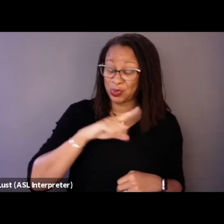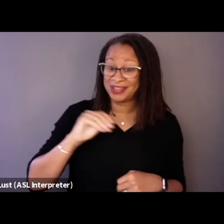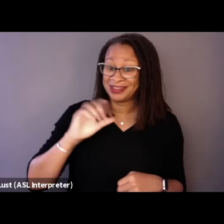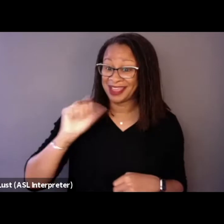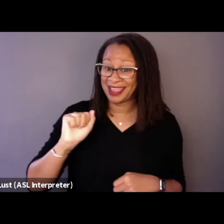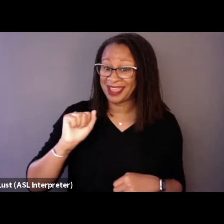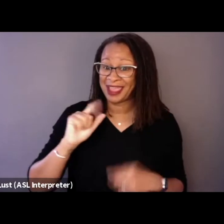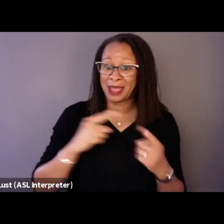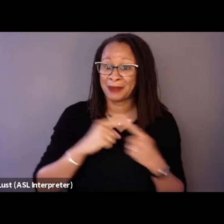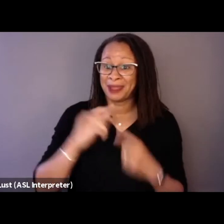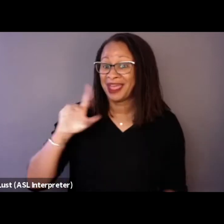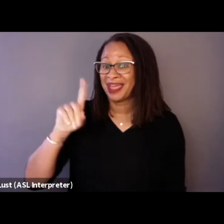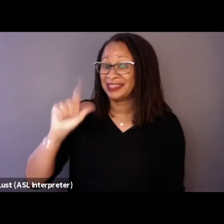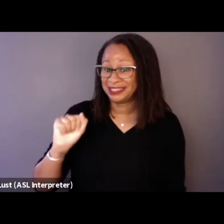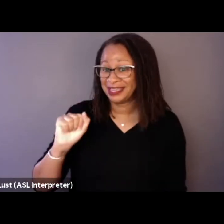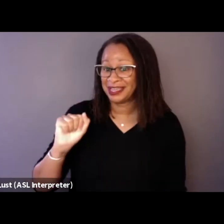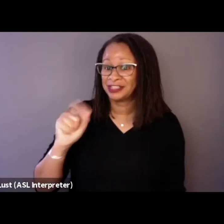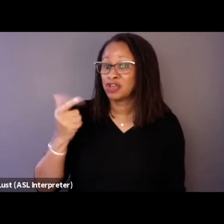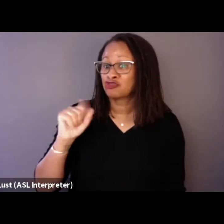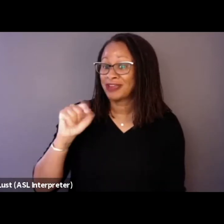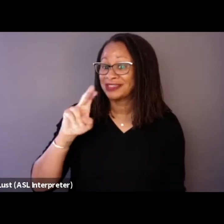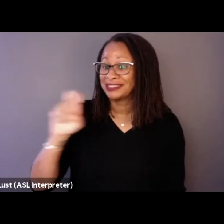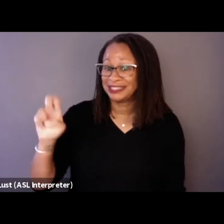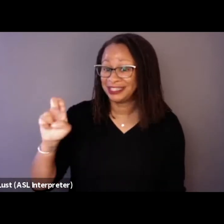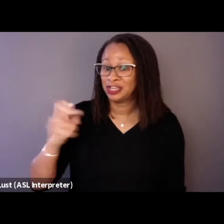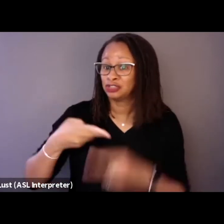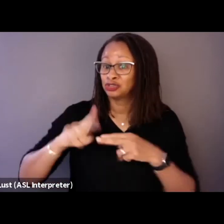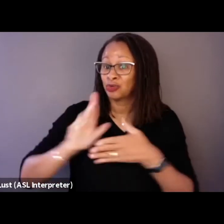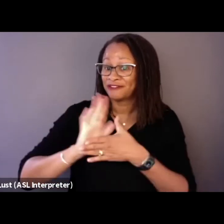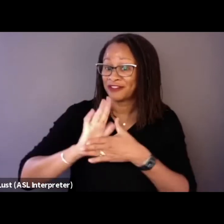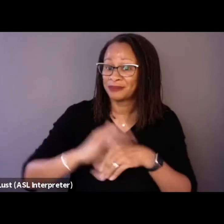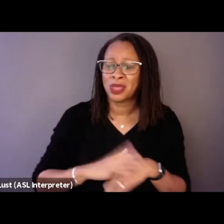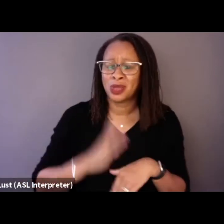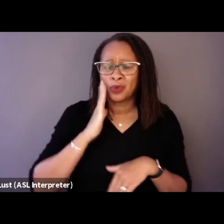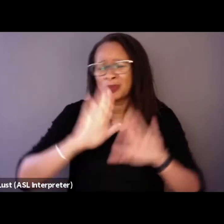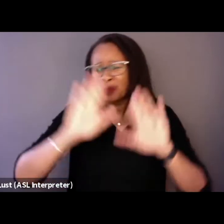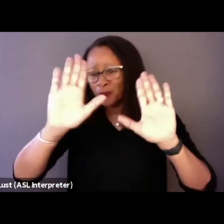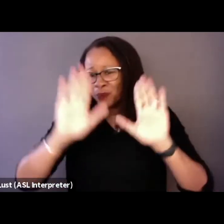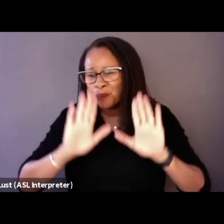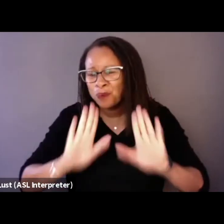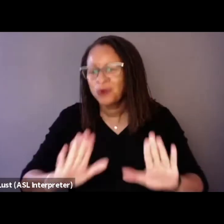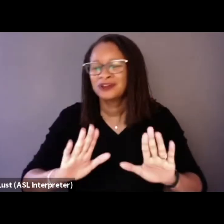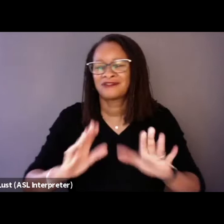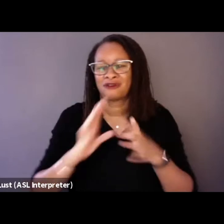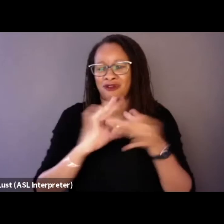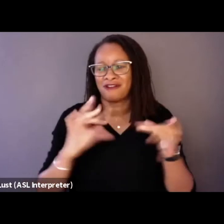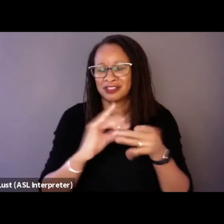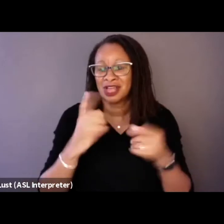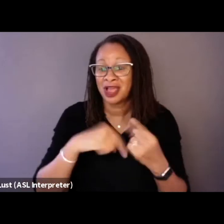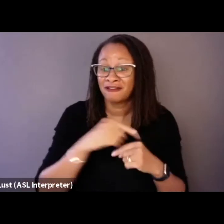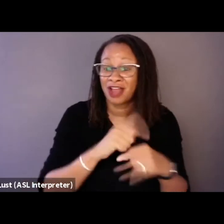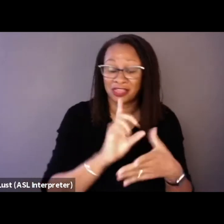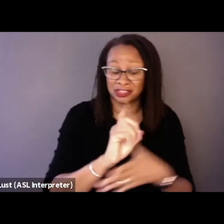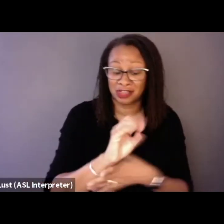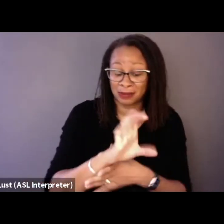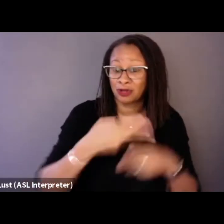IDA grantee short films. This is going to be a great conversation around the documentary